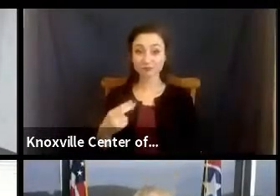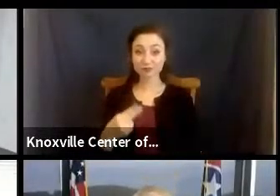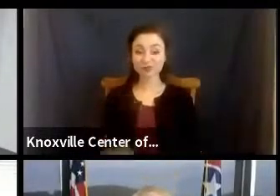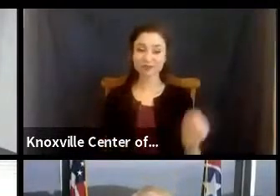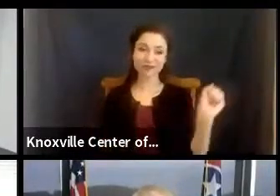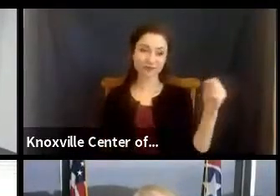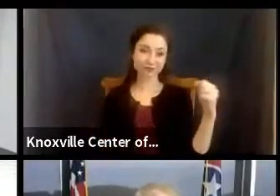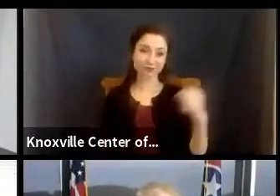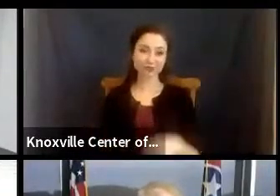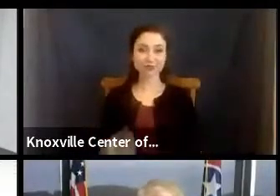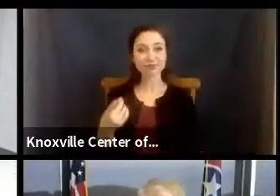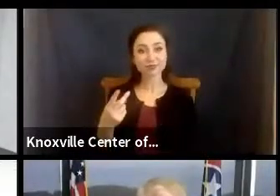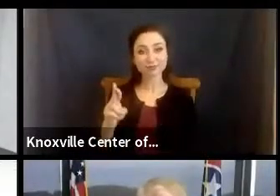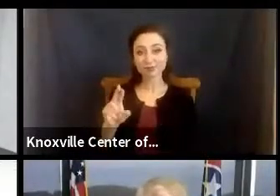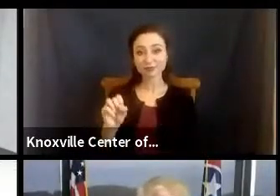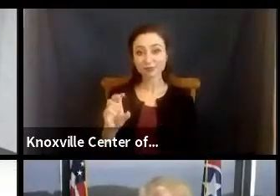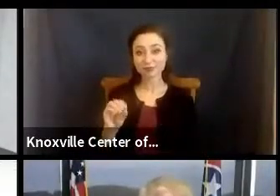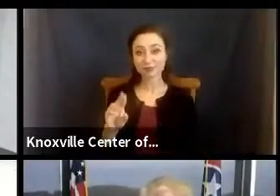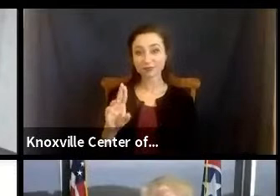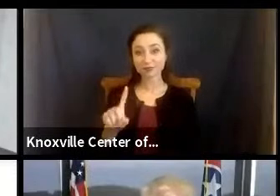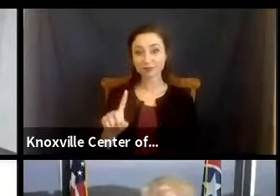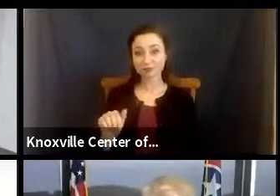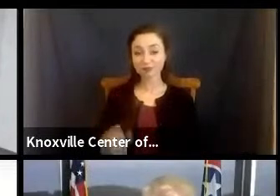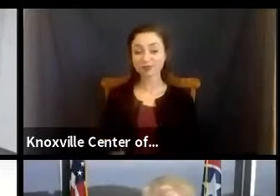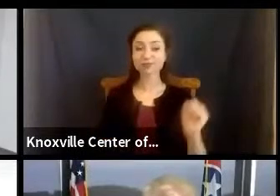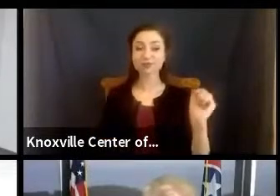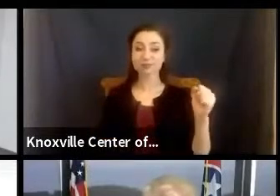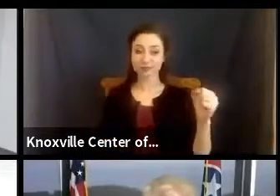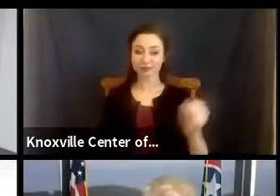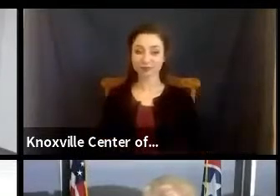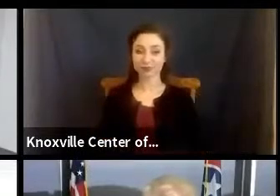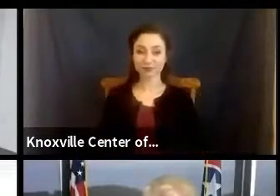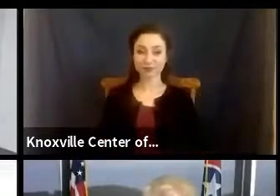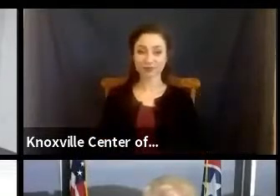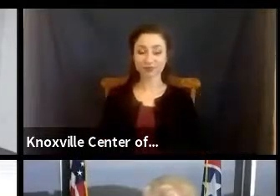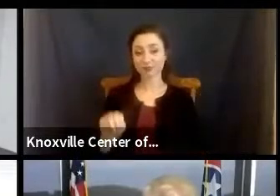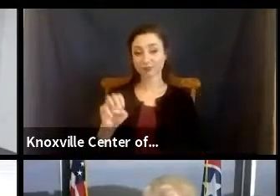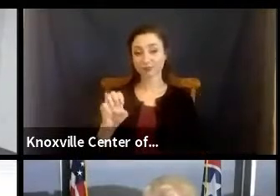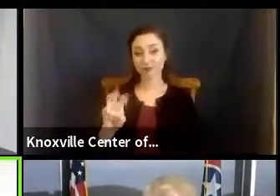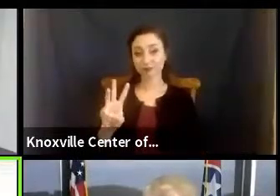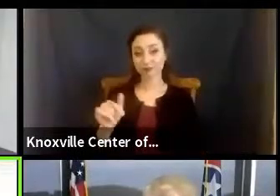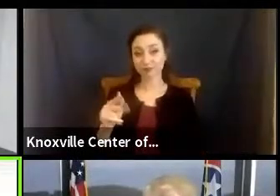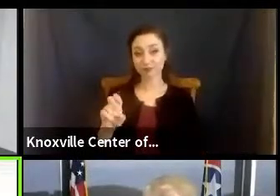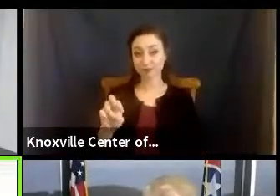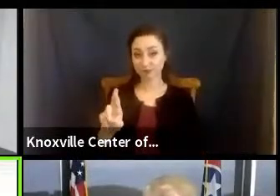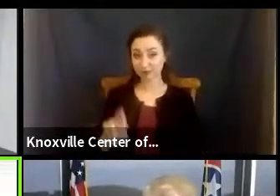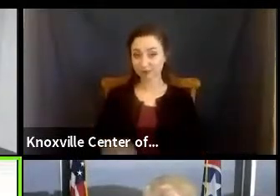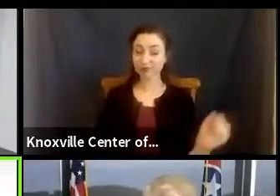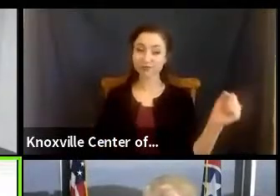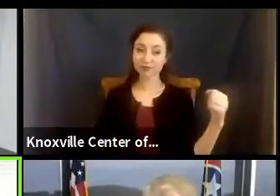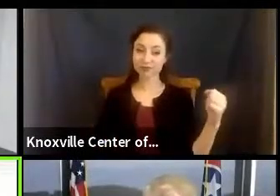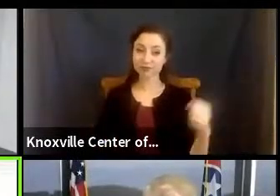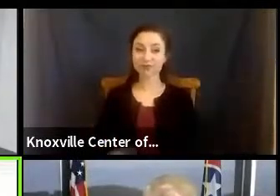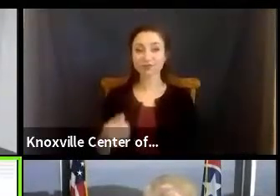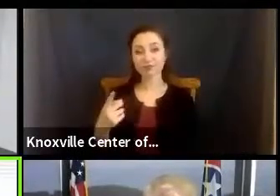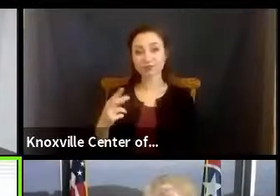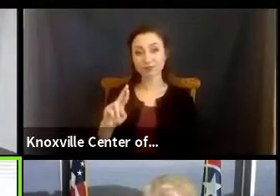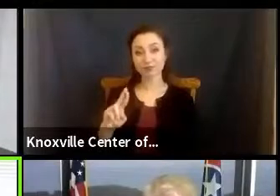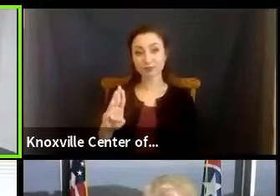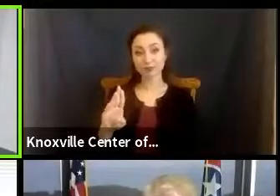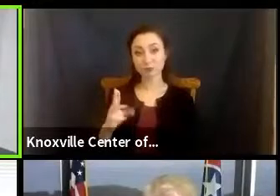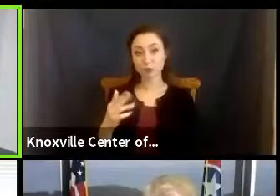Yes. Dr. Sousa, Yes. Ms. Wagner, Yes. and Dr.